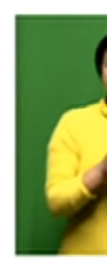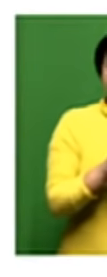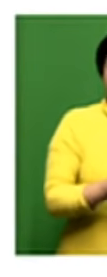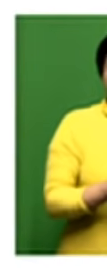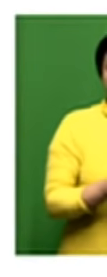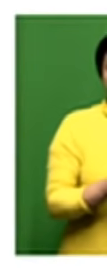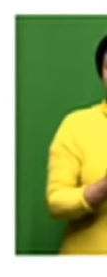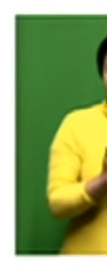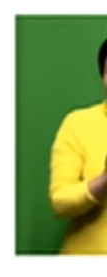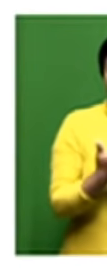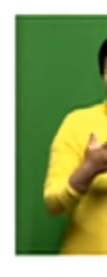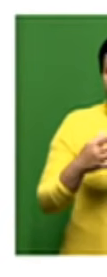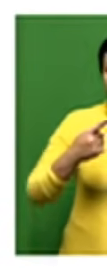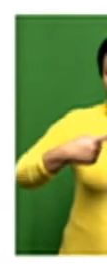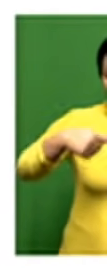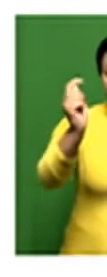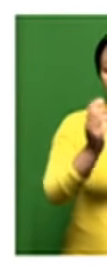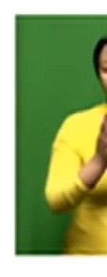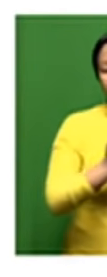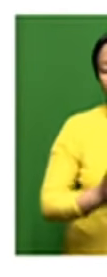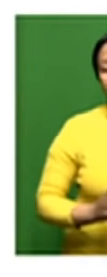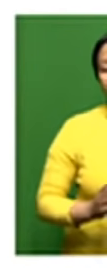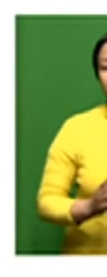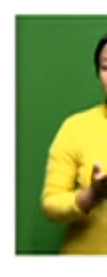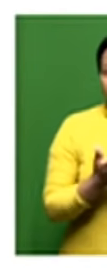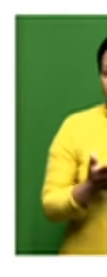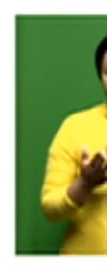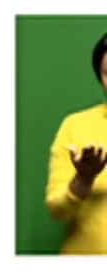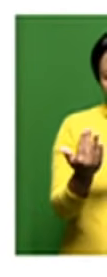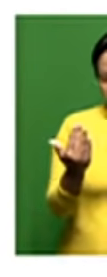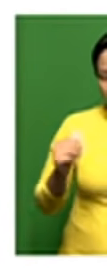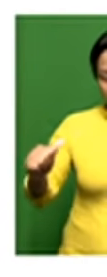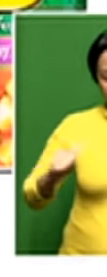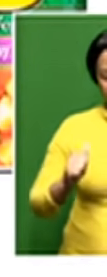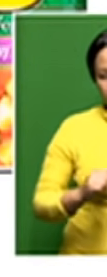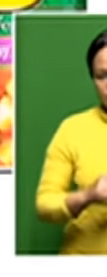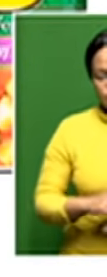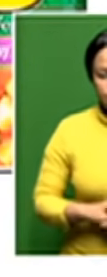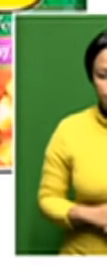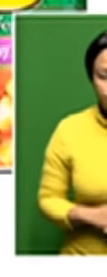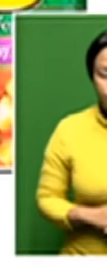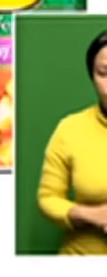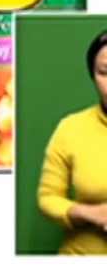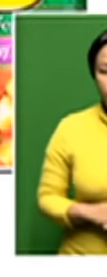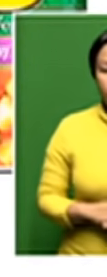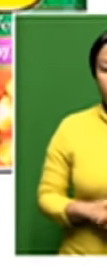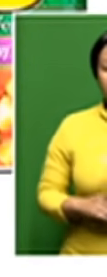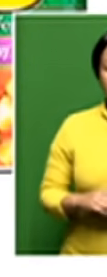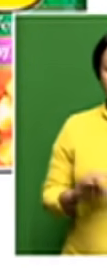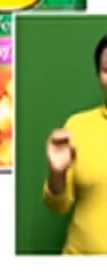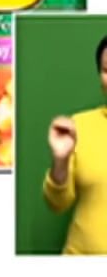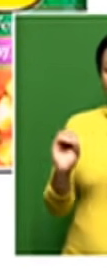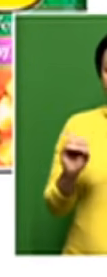of it had gone into the market, and hence this recall that we have instituting. Yeah, so nothing